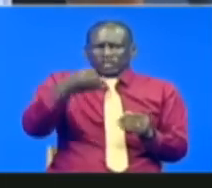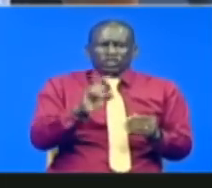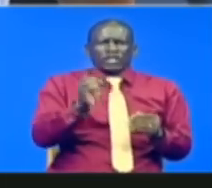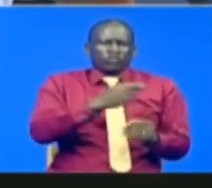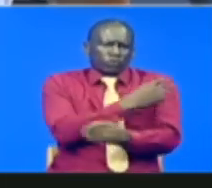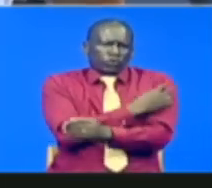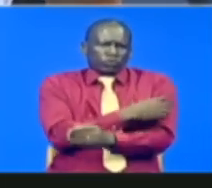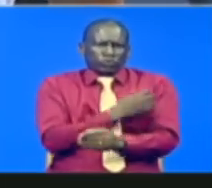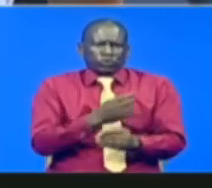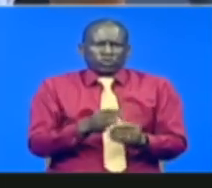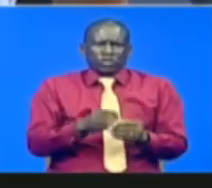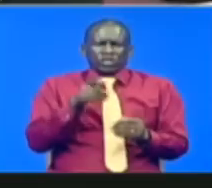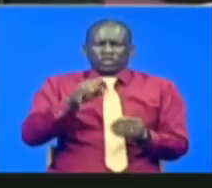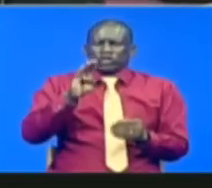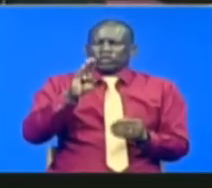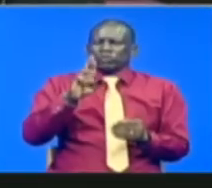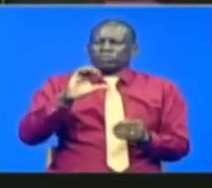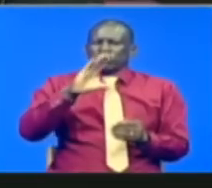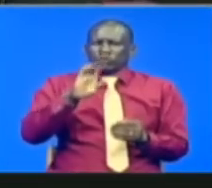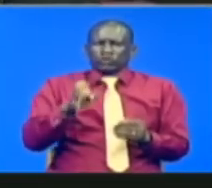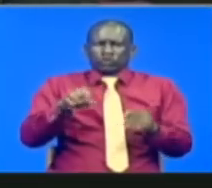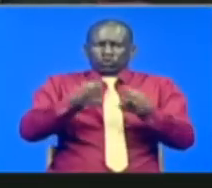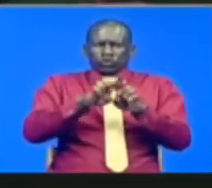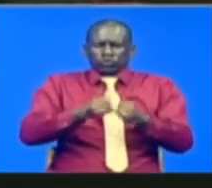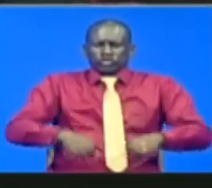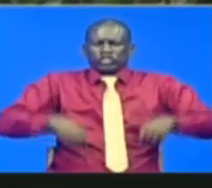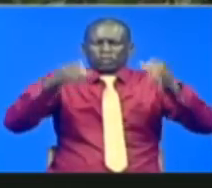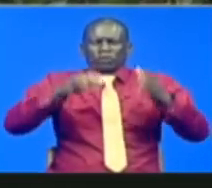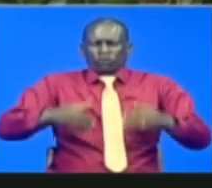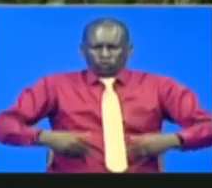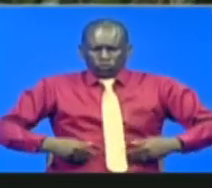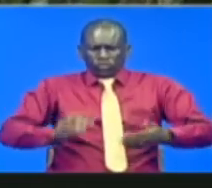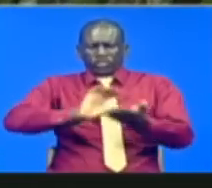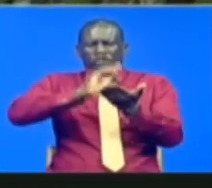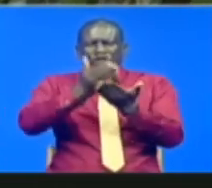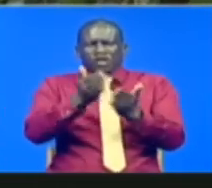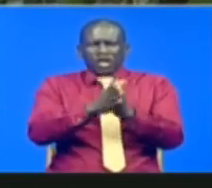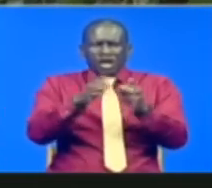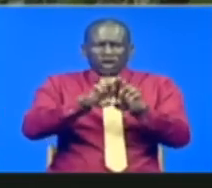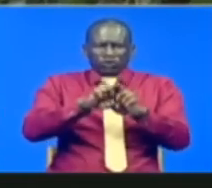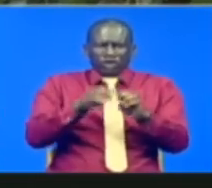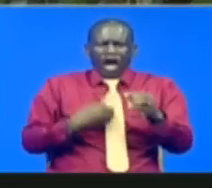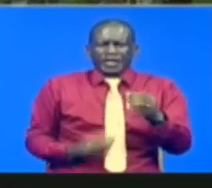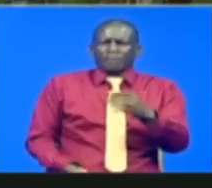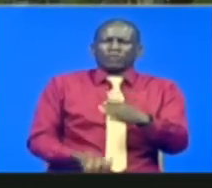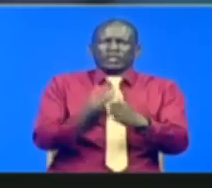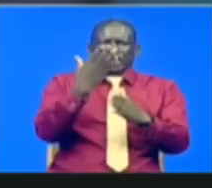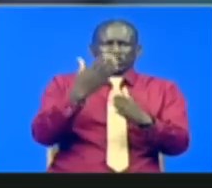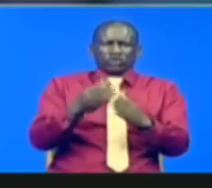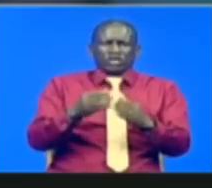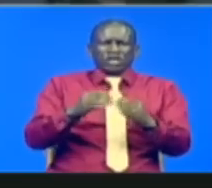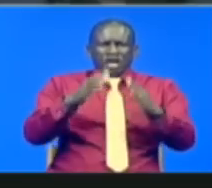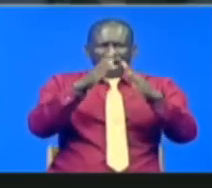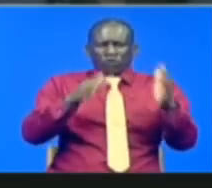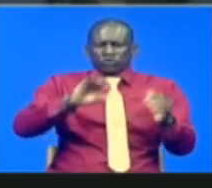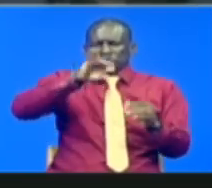Hospital. Odhiambo also served as a youth fund chairman, and besides running a production house, Johari Cleff, a group